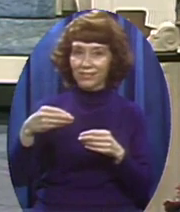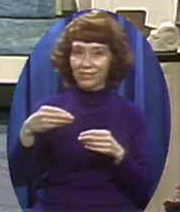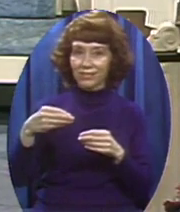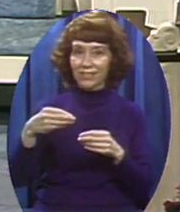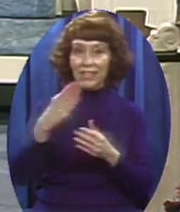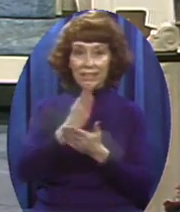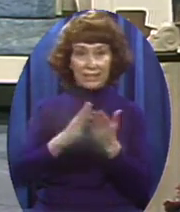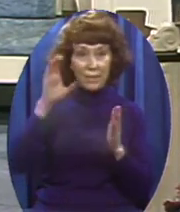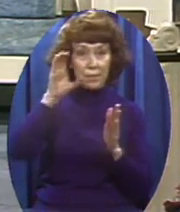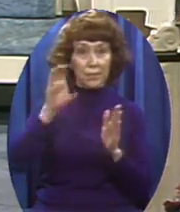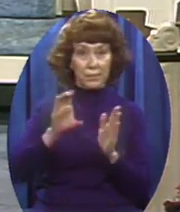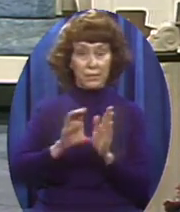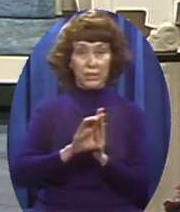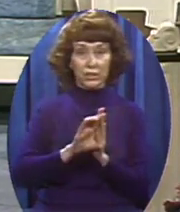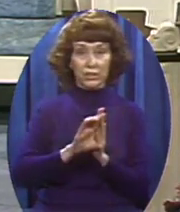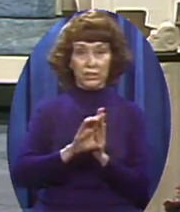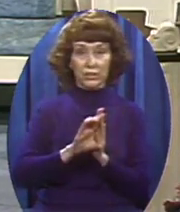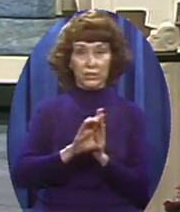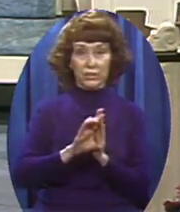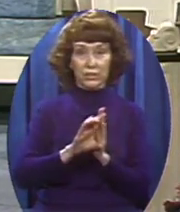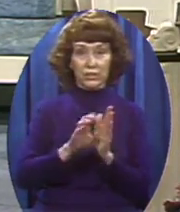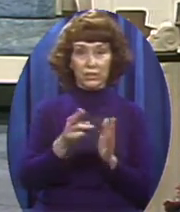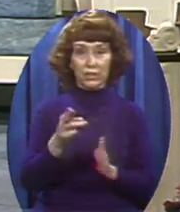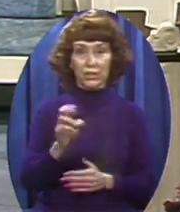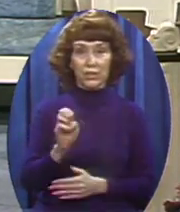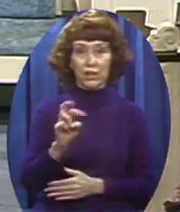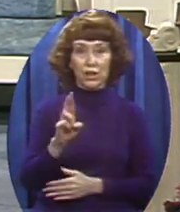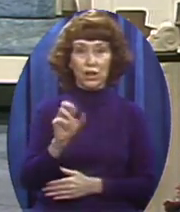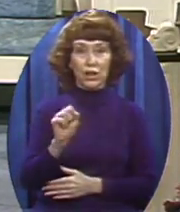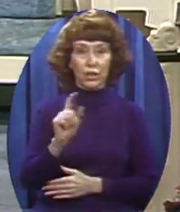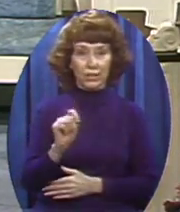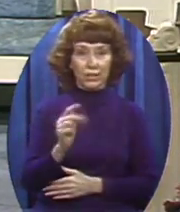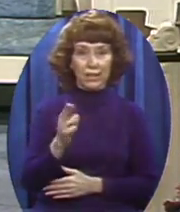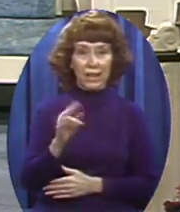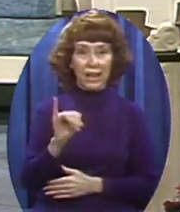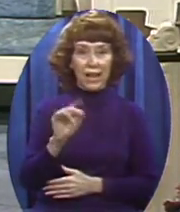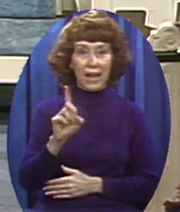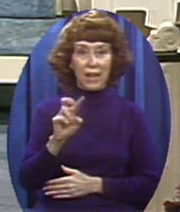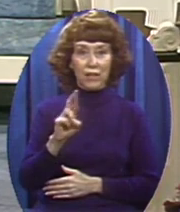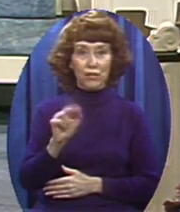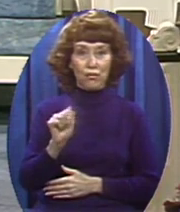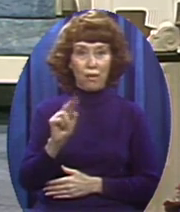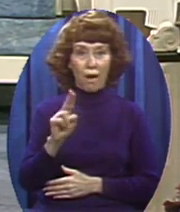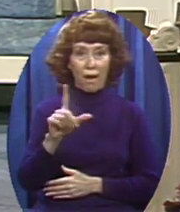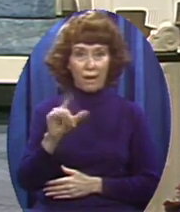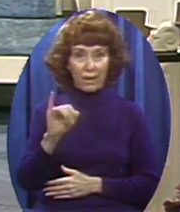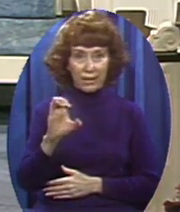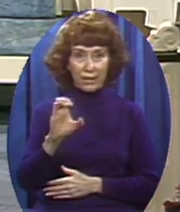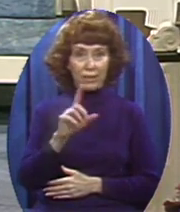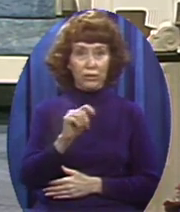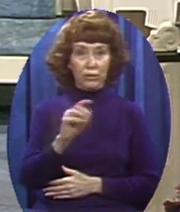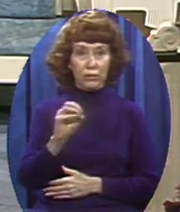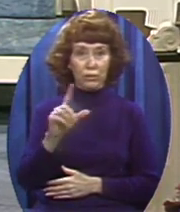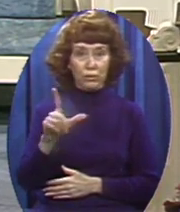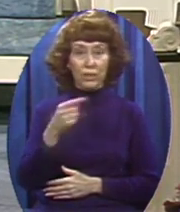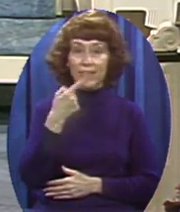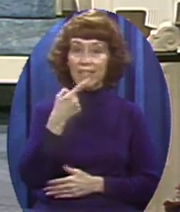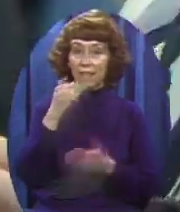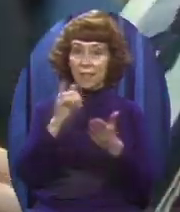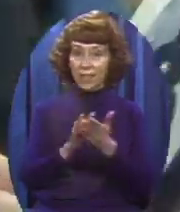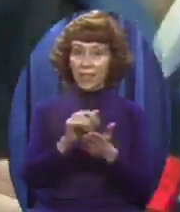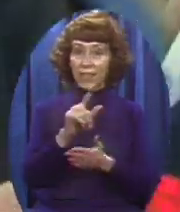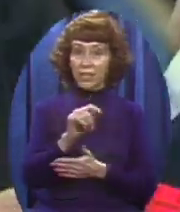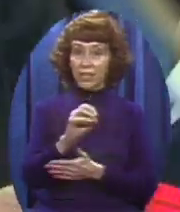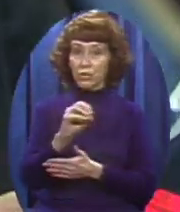some pictures, Hurst hydraulic tools. He said, you know, Jerry, this tool right here will actually cut through the top